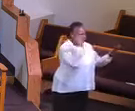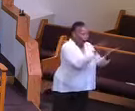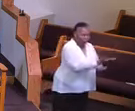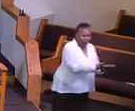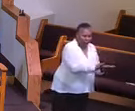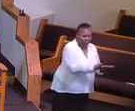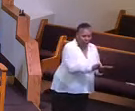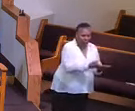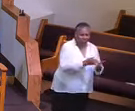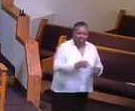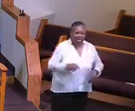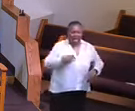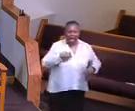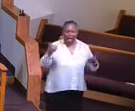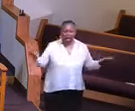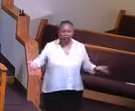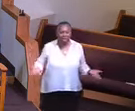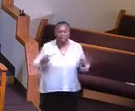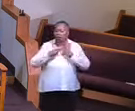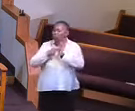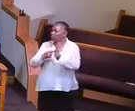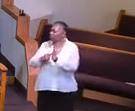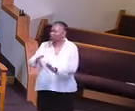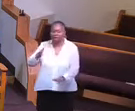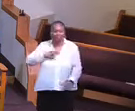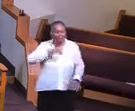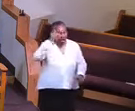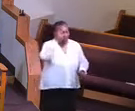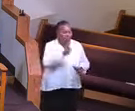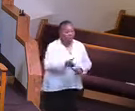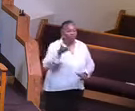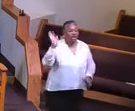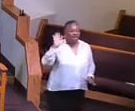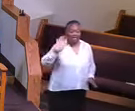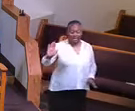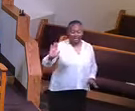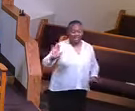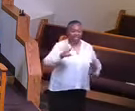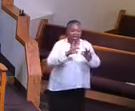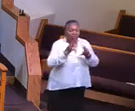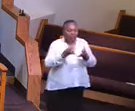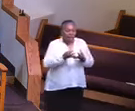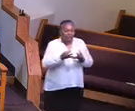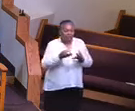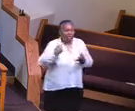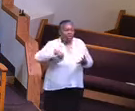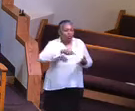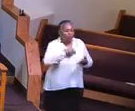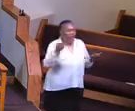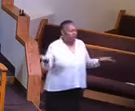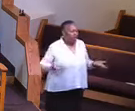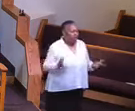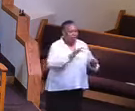So, I'm here for a conversation with my brother and his family, and we're here to worship with you guys. I'm going to be here.